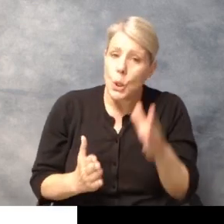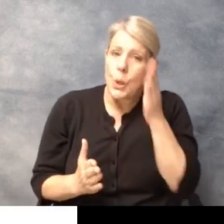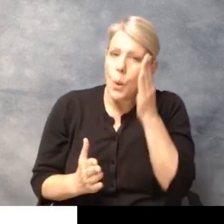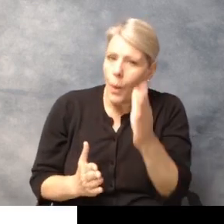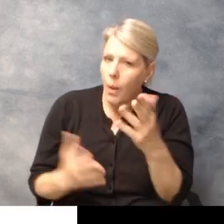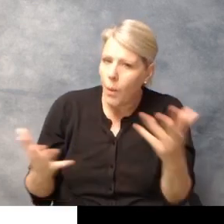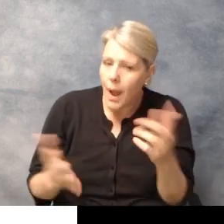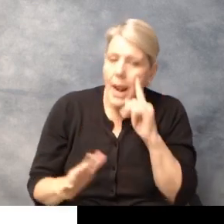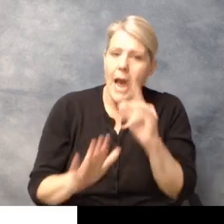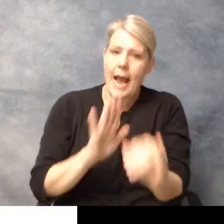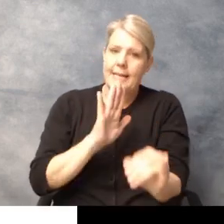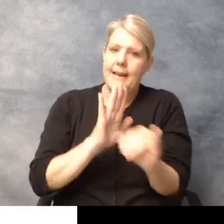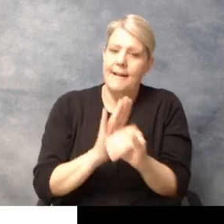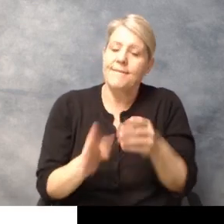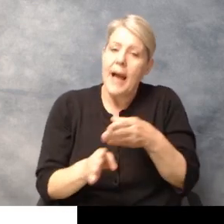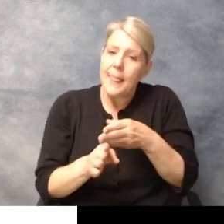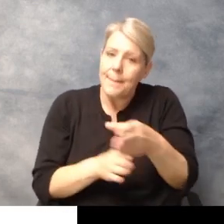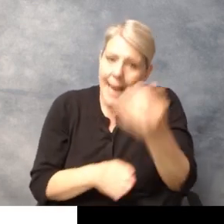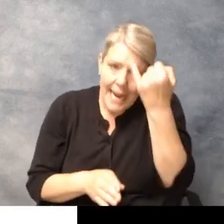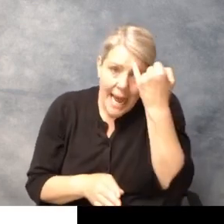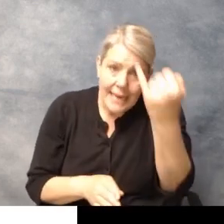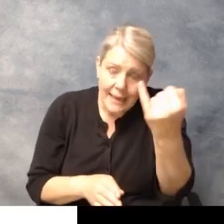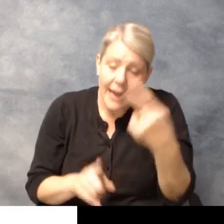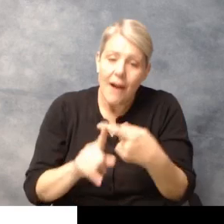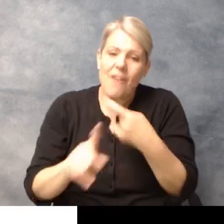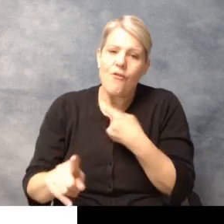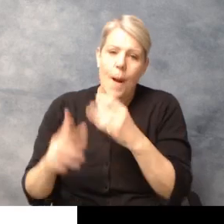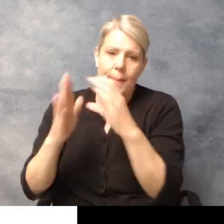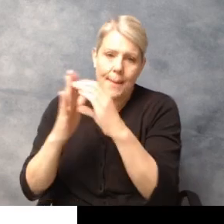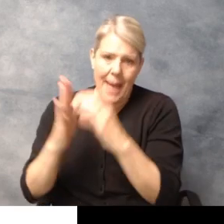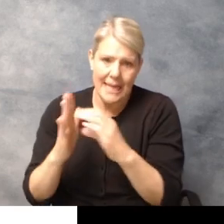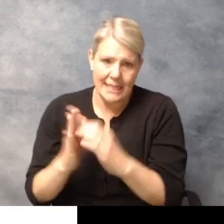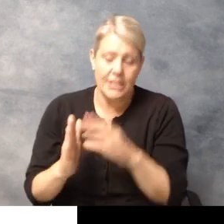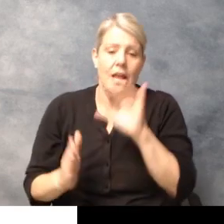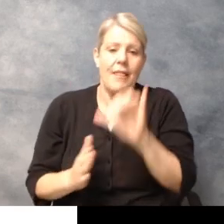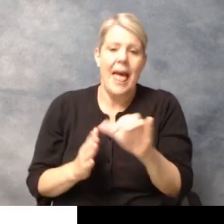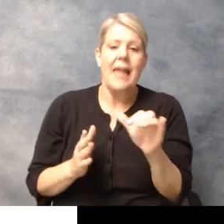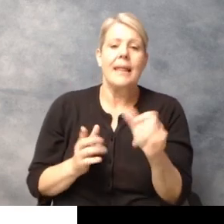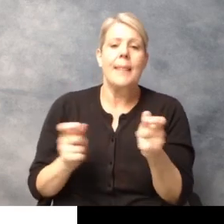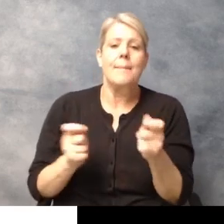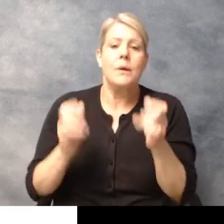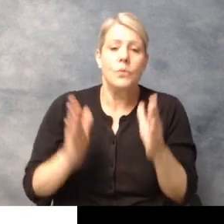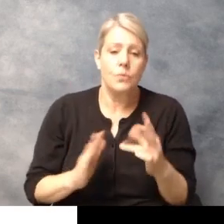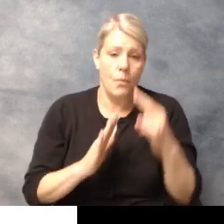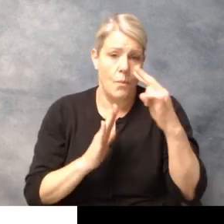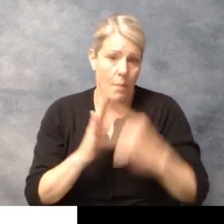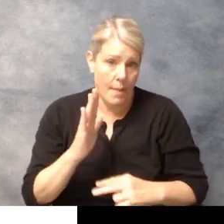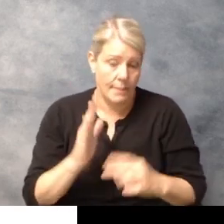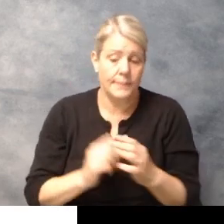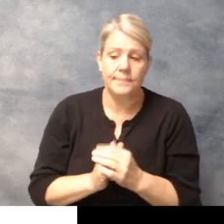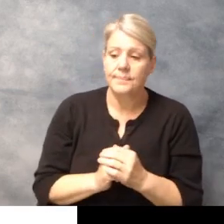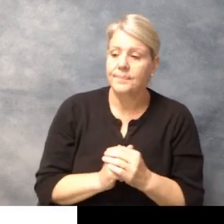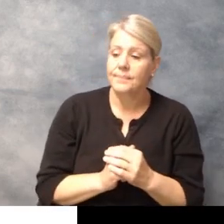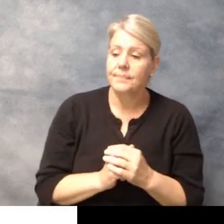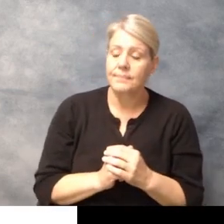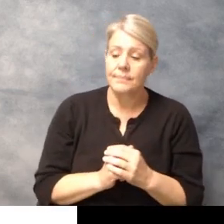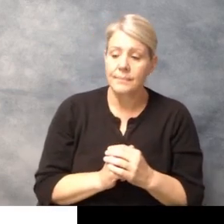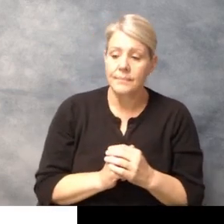to identify what the main idea is from the passage the administrator reads.